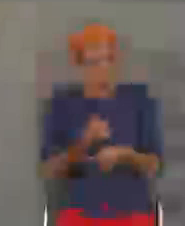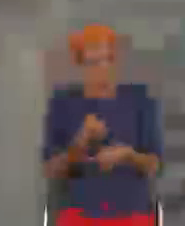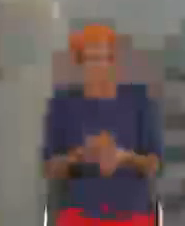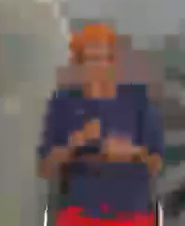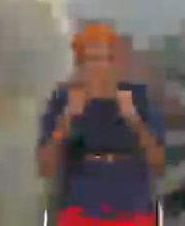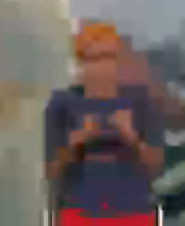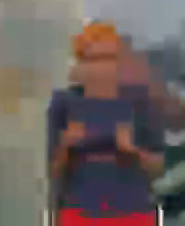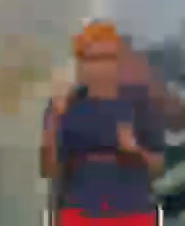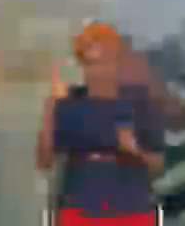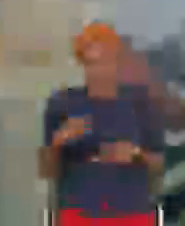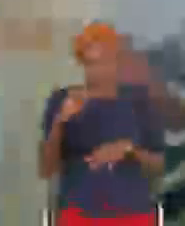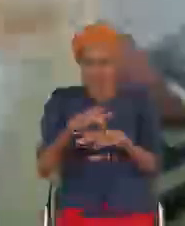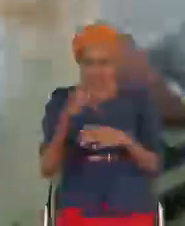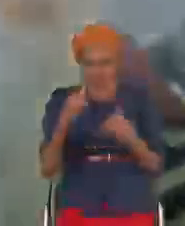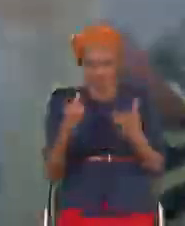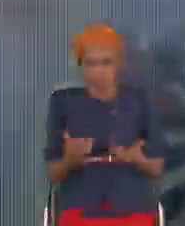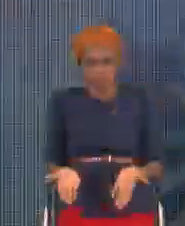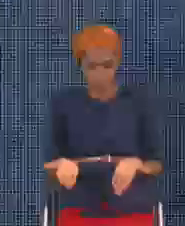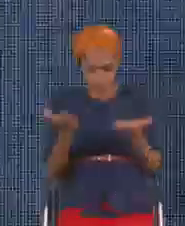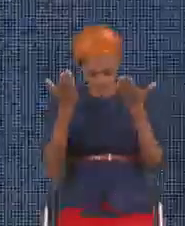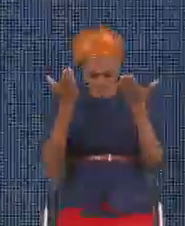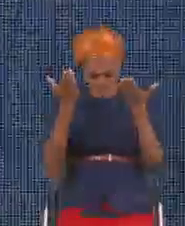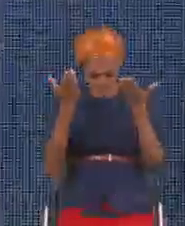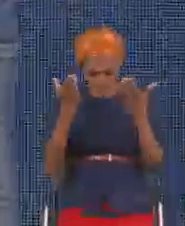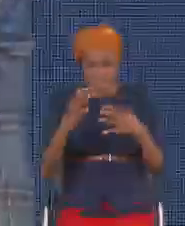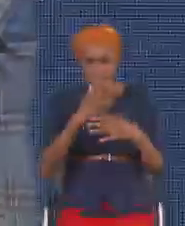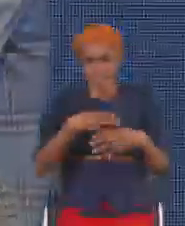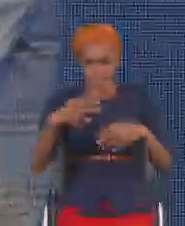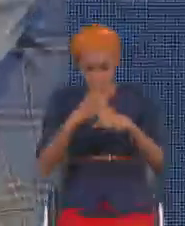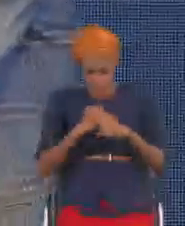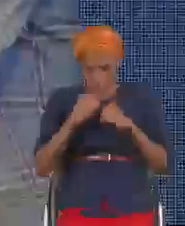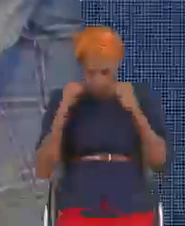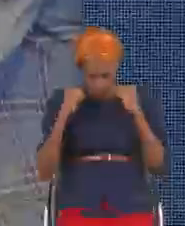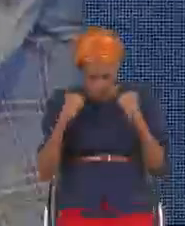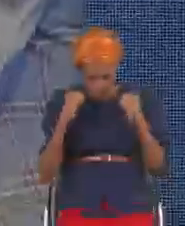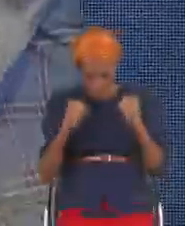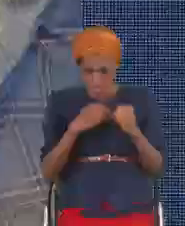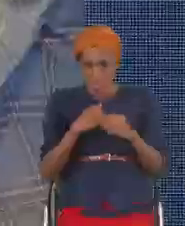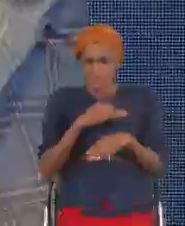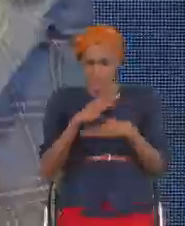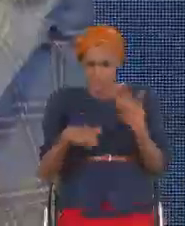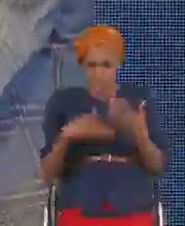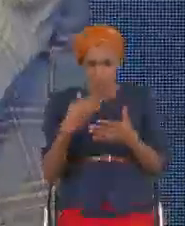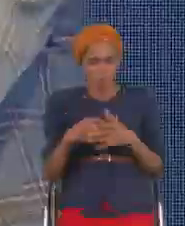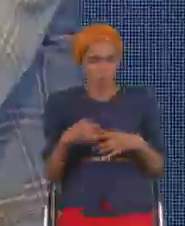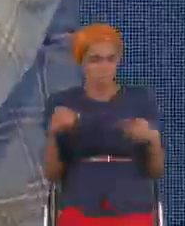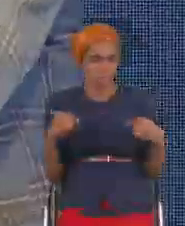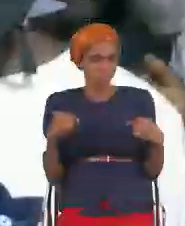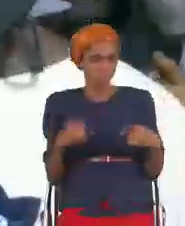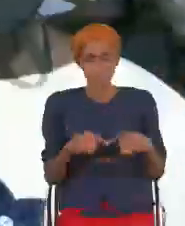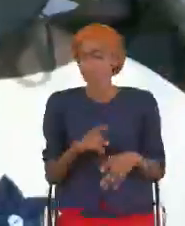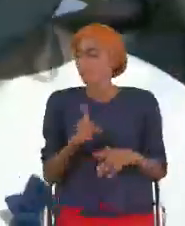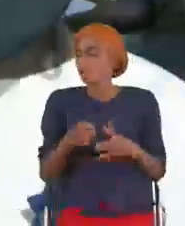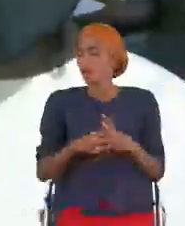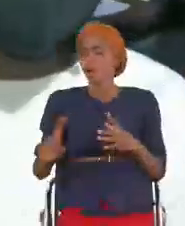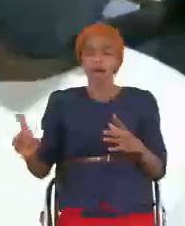touches you now. Rise up. Receive strength. And all arthritis vanish away.